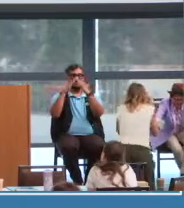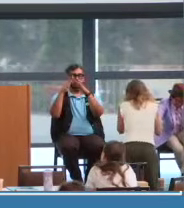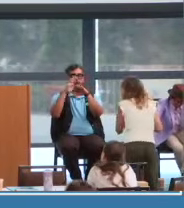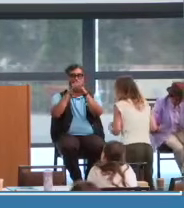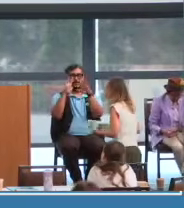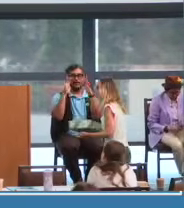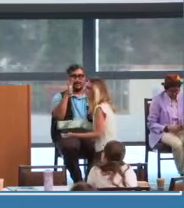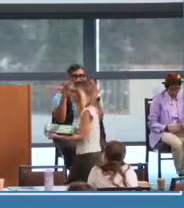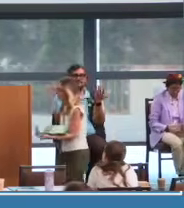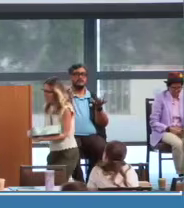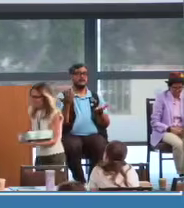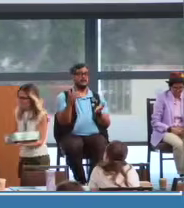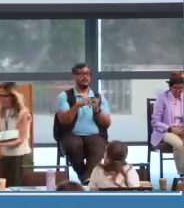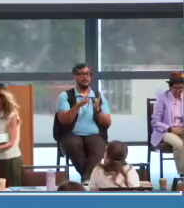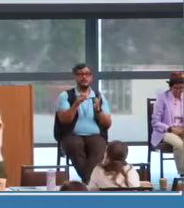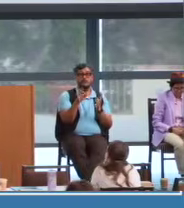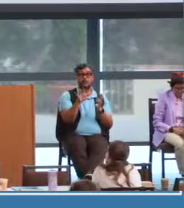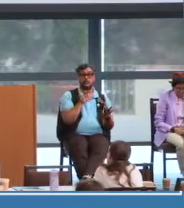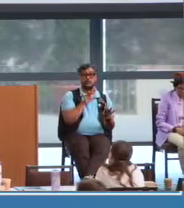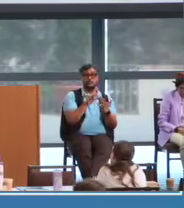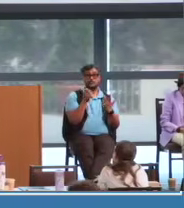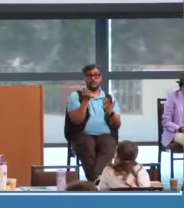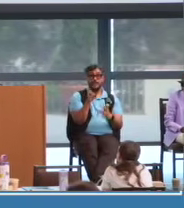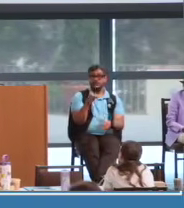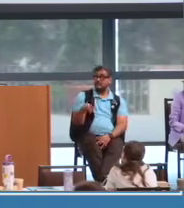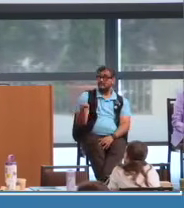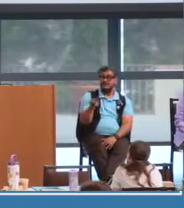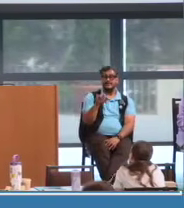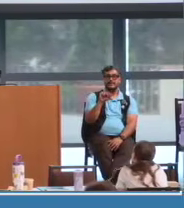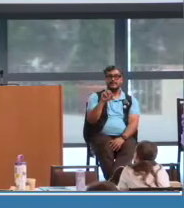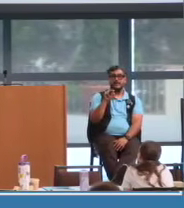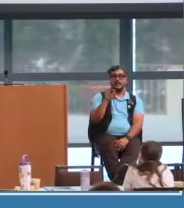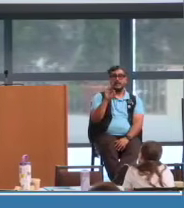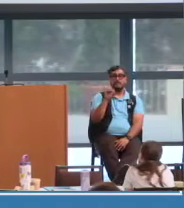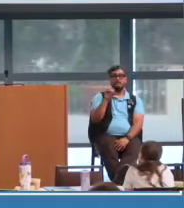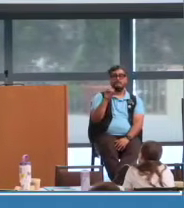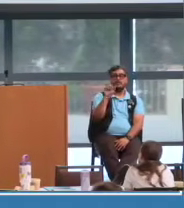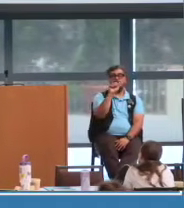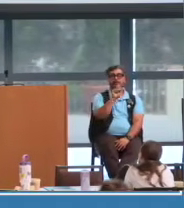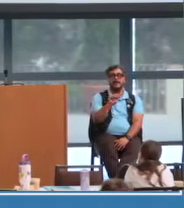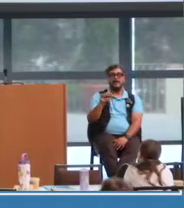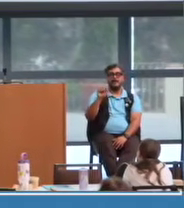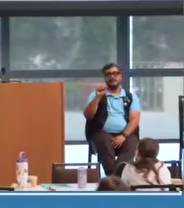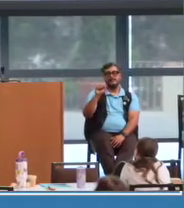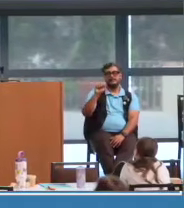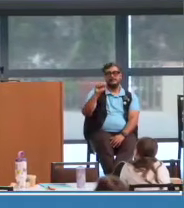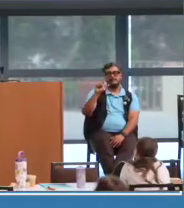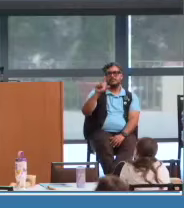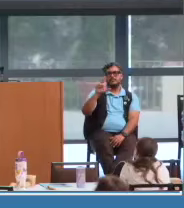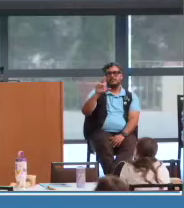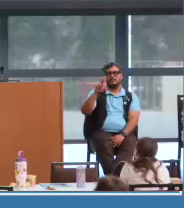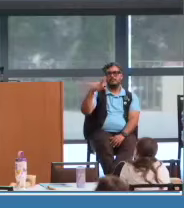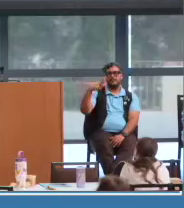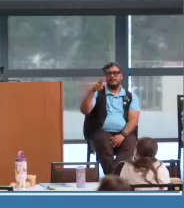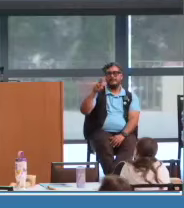online. And again, if you want to reach any of us, info@lupusla.org, any doctor information, we will